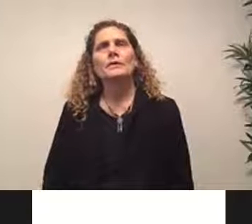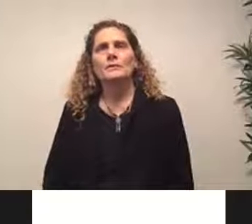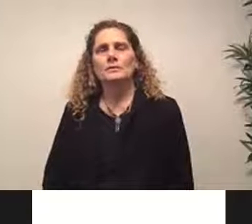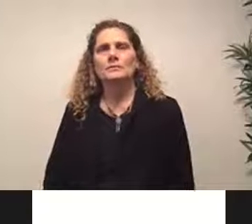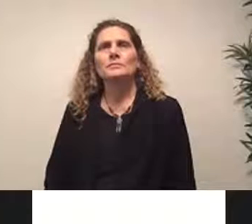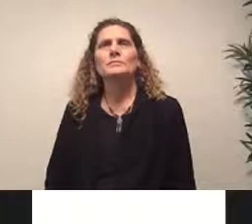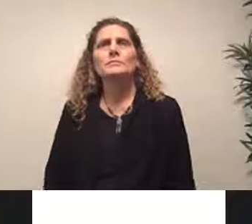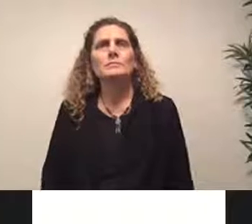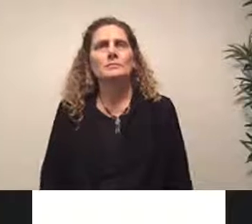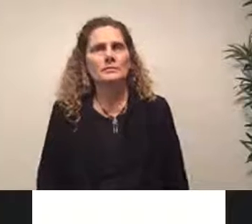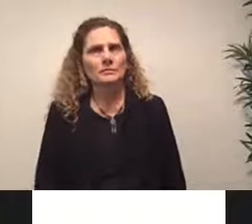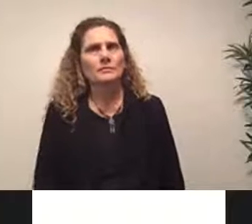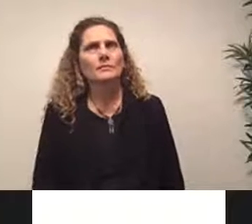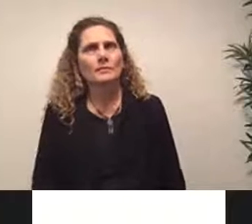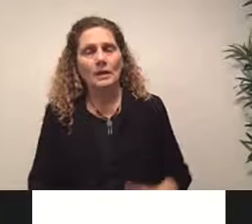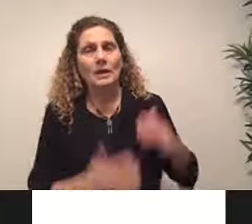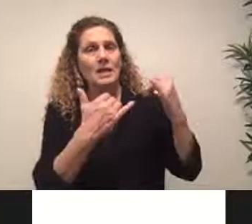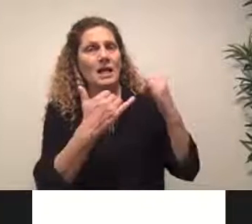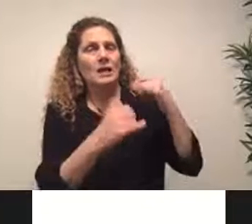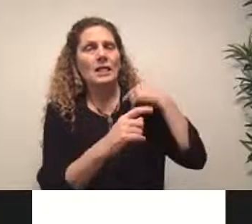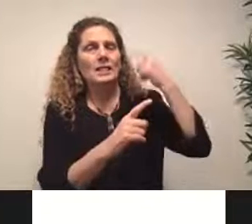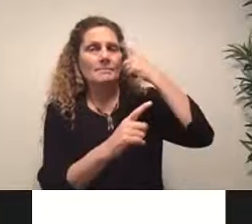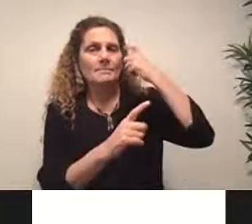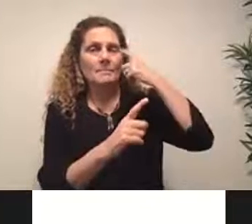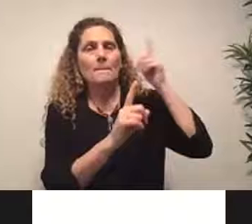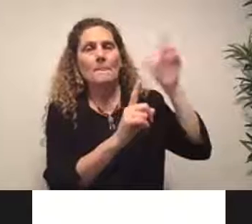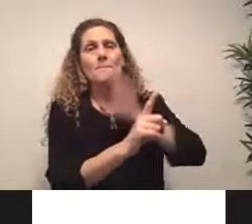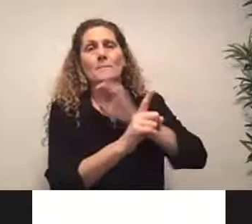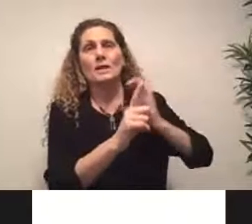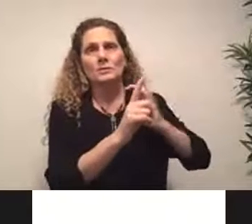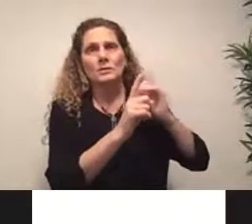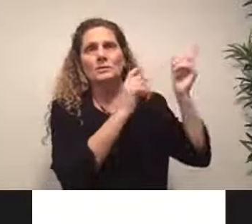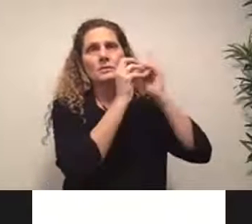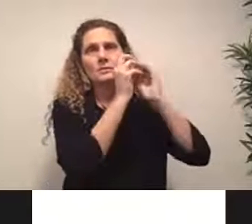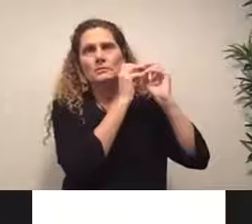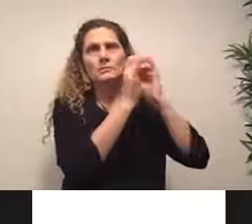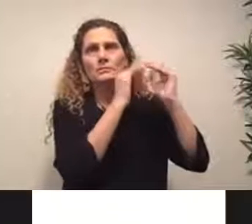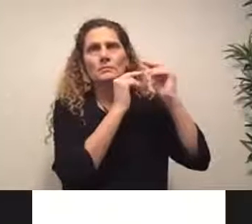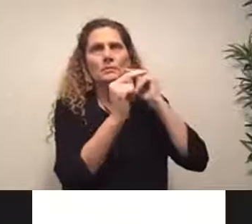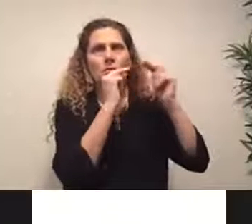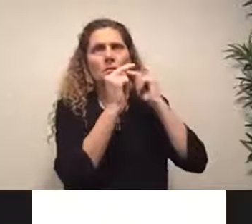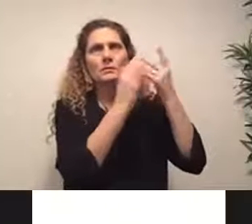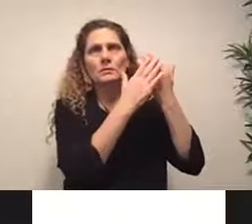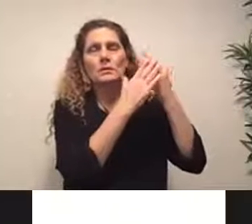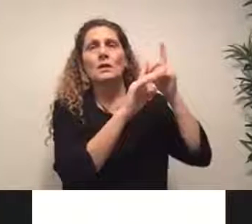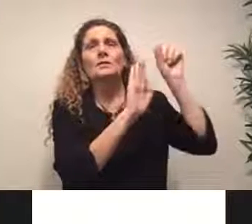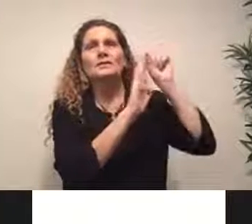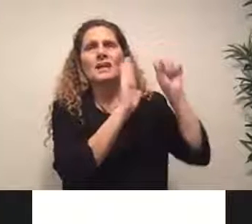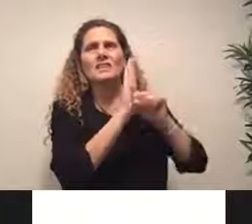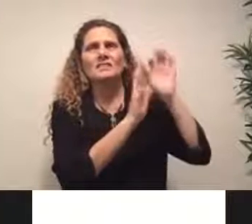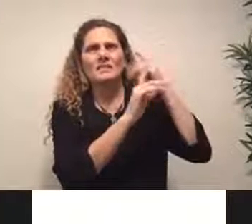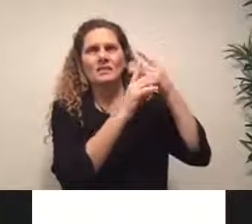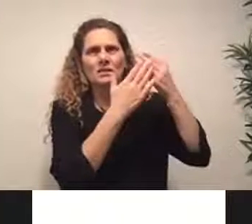for state or local governments in the forms that we have seen earlier this year. And I think that that's very, very unfortunate. So I want to thank the